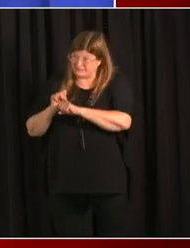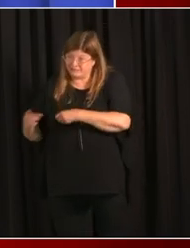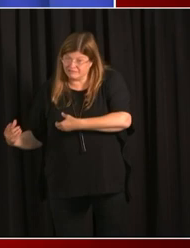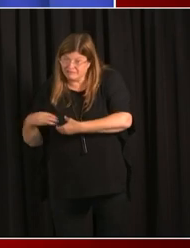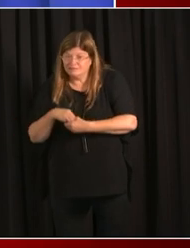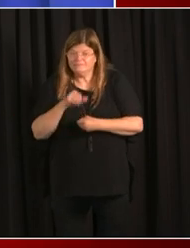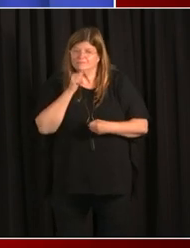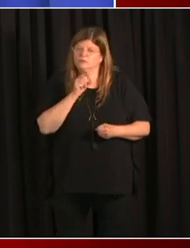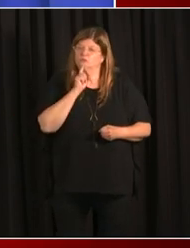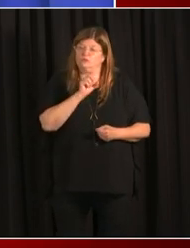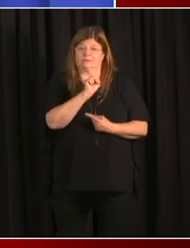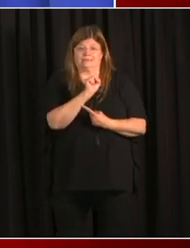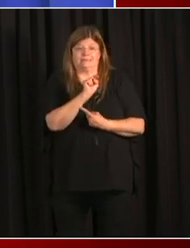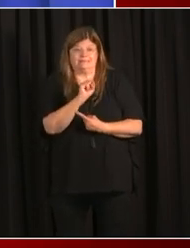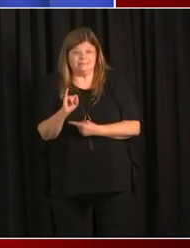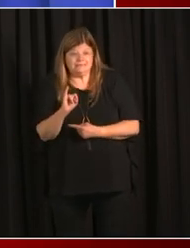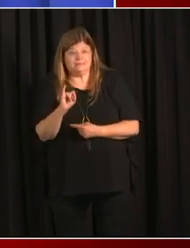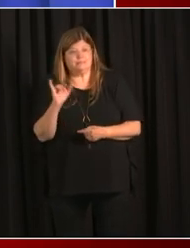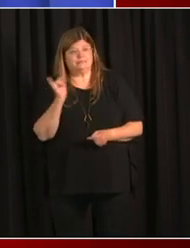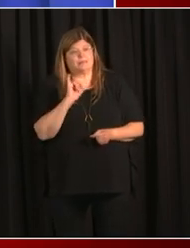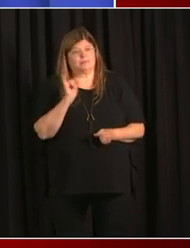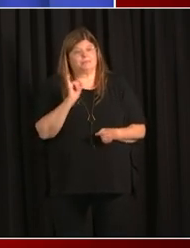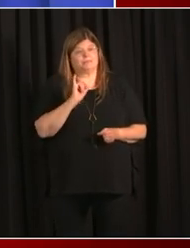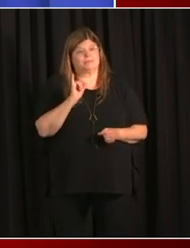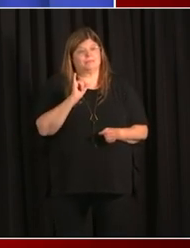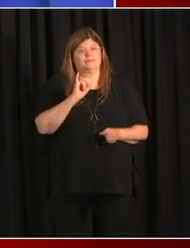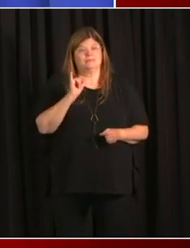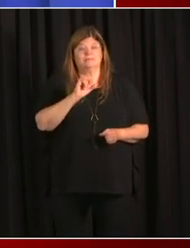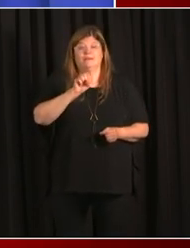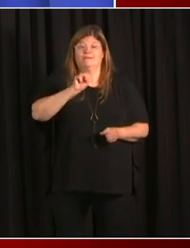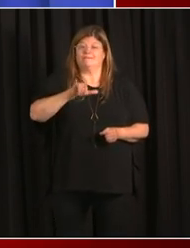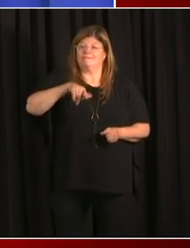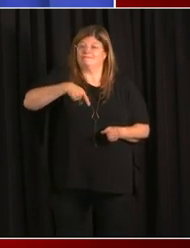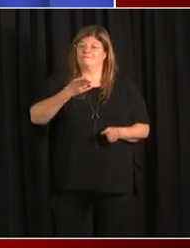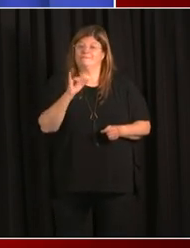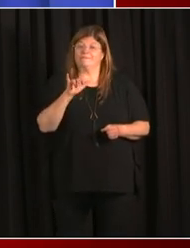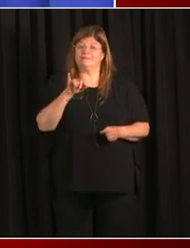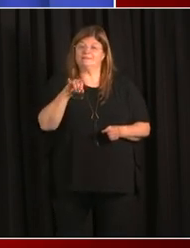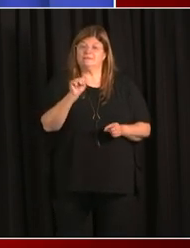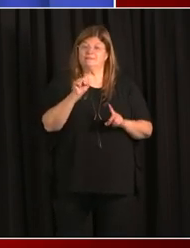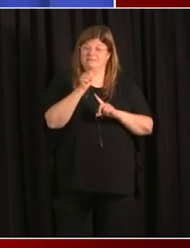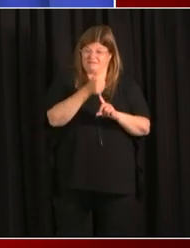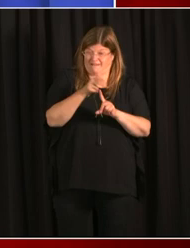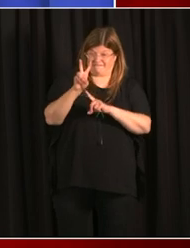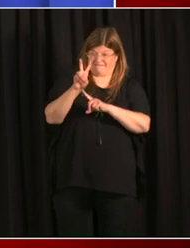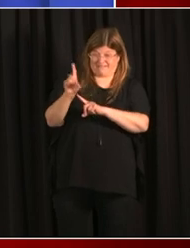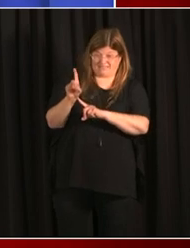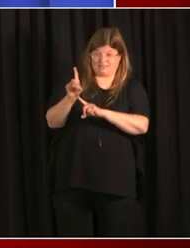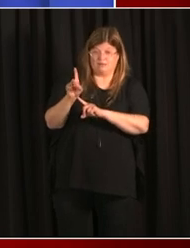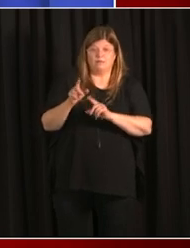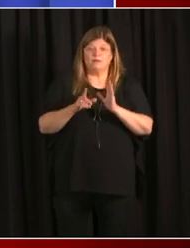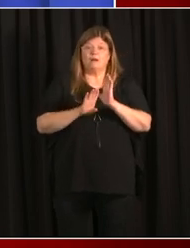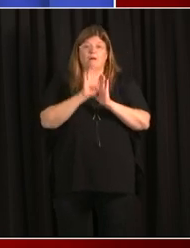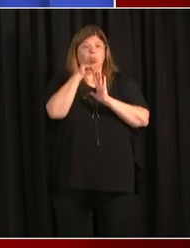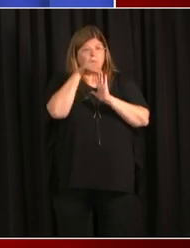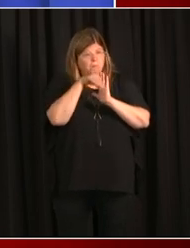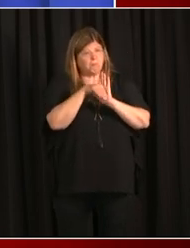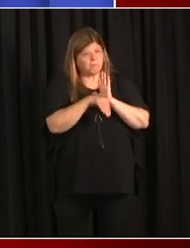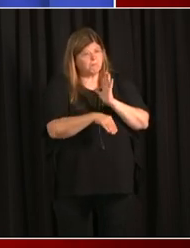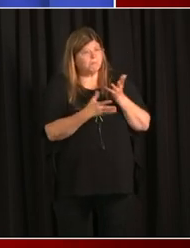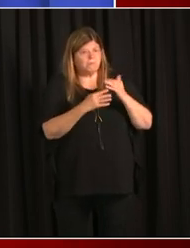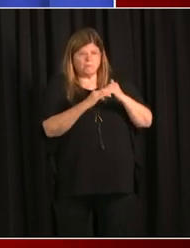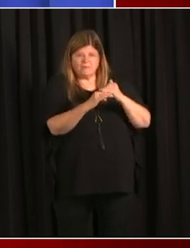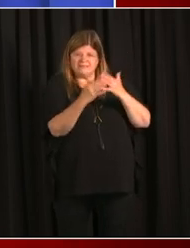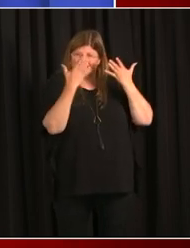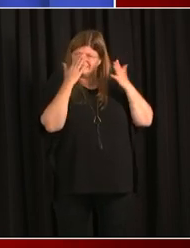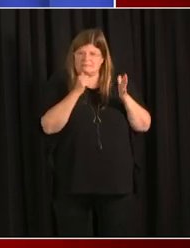transmitted infections, like syphilis, for example, that does not show consistent upward or downward trends from year to